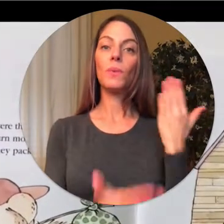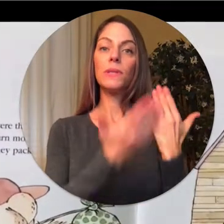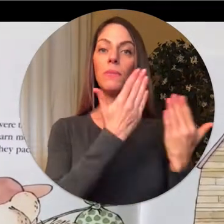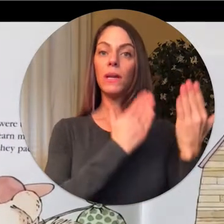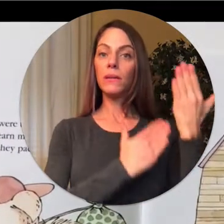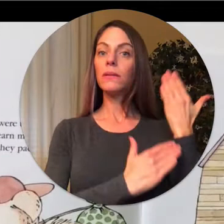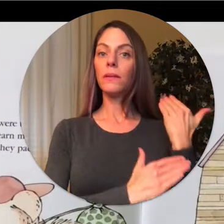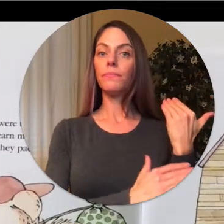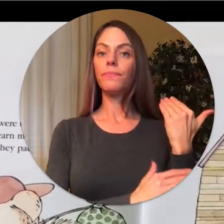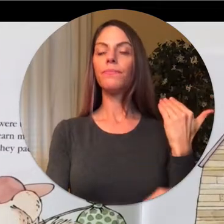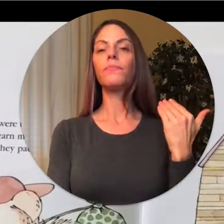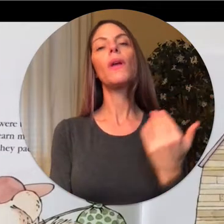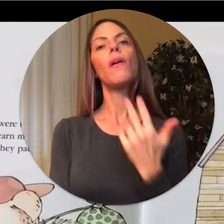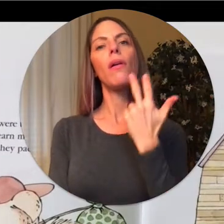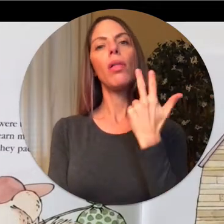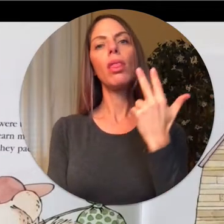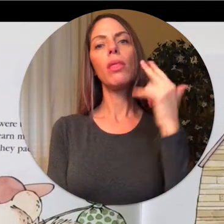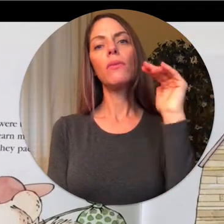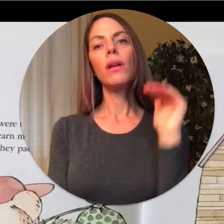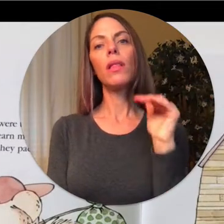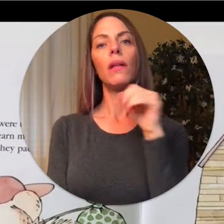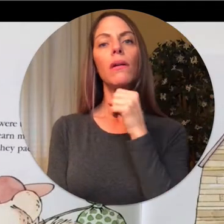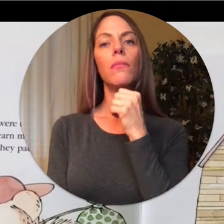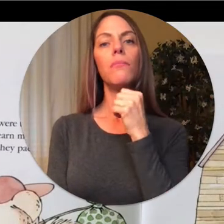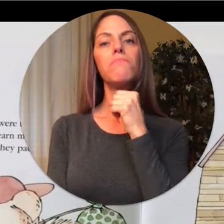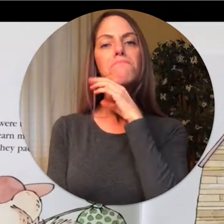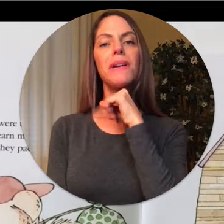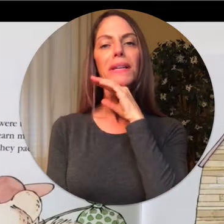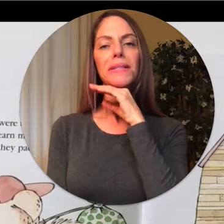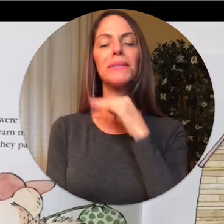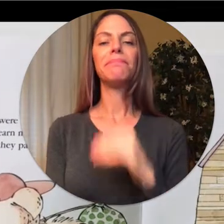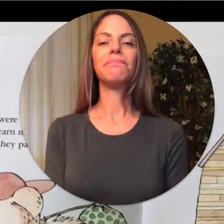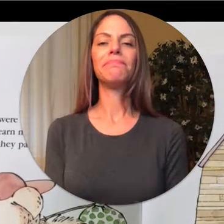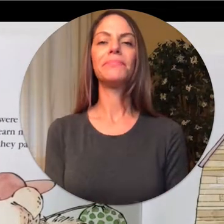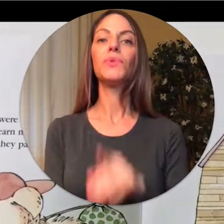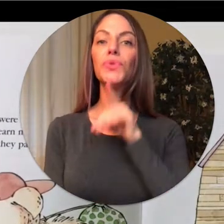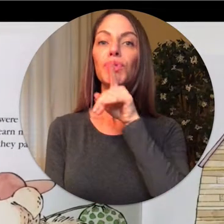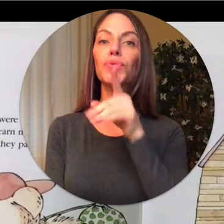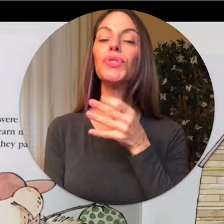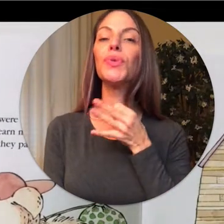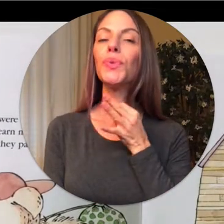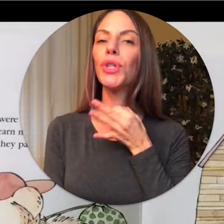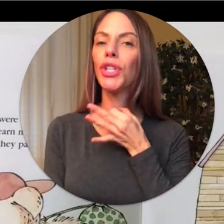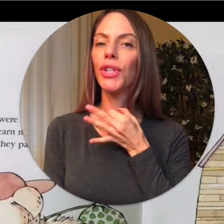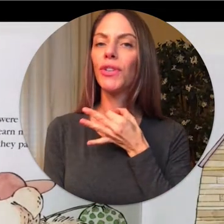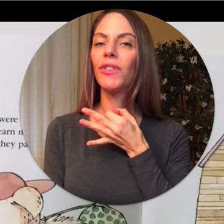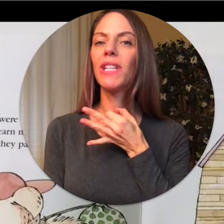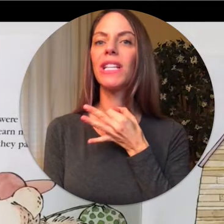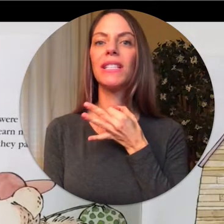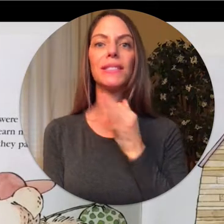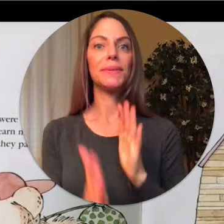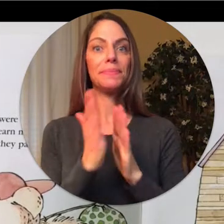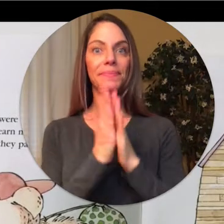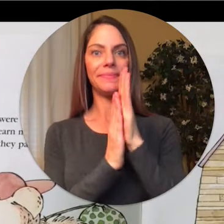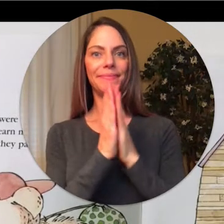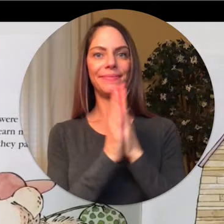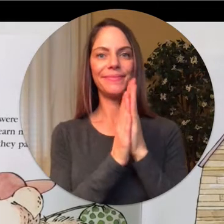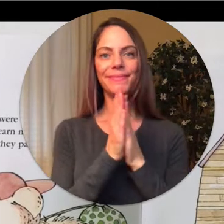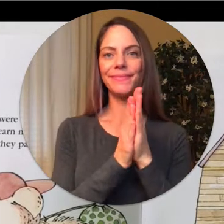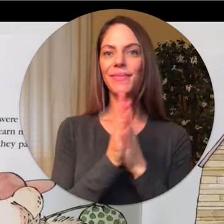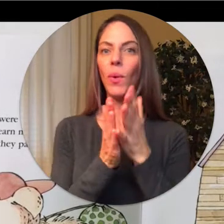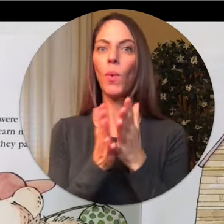Once upon a time, there were three little pigs. They were curious little pigs and eager to learn more about the